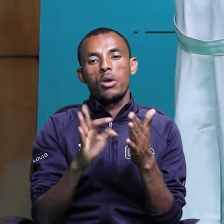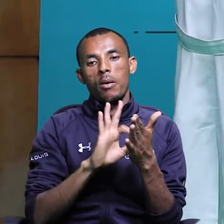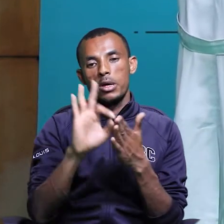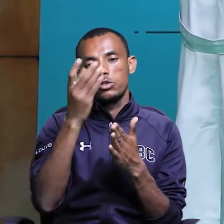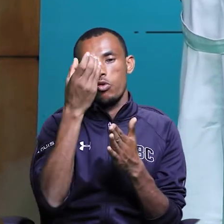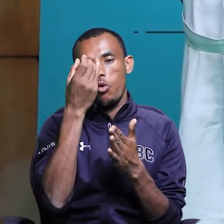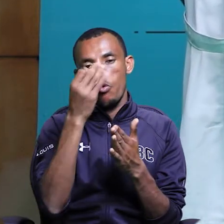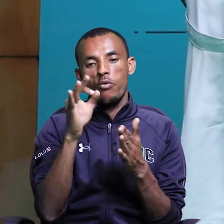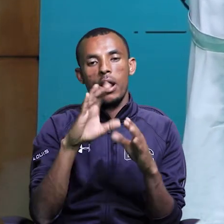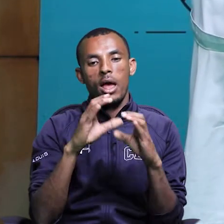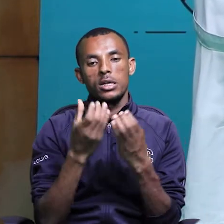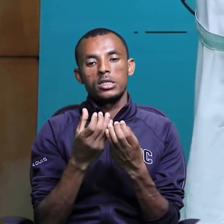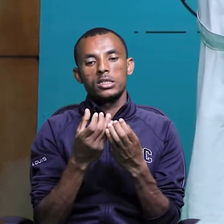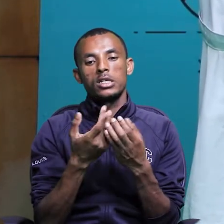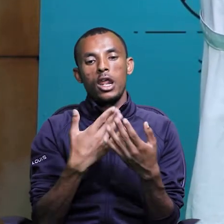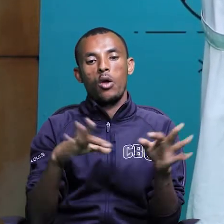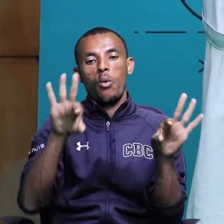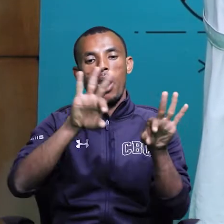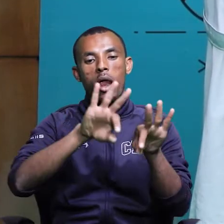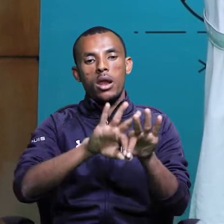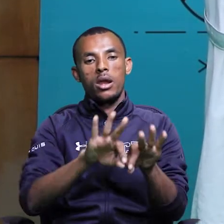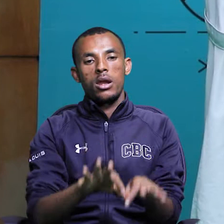classes required.